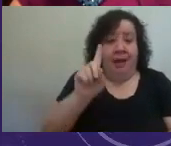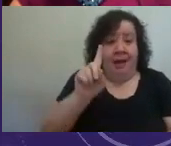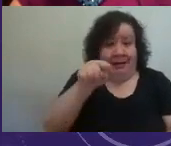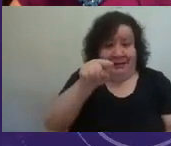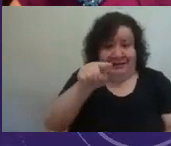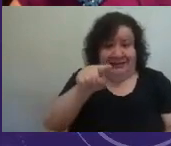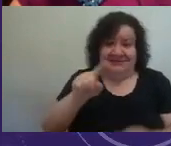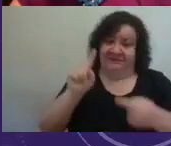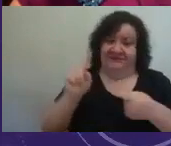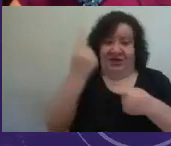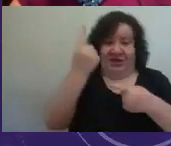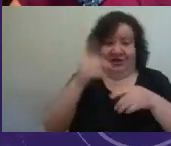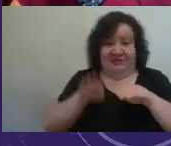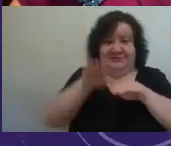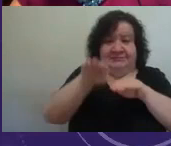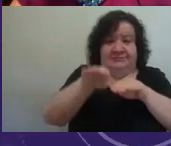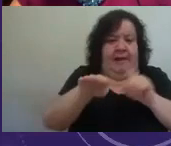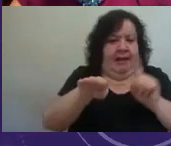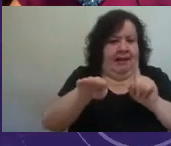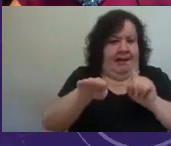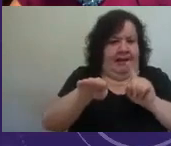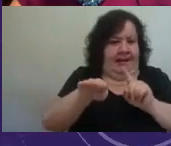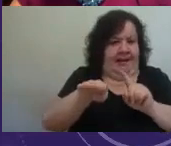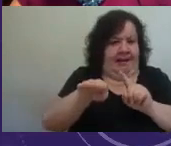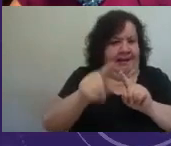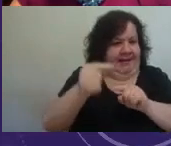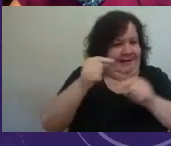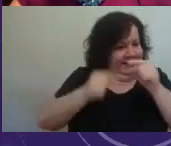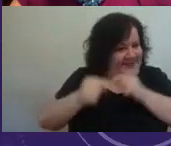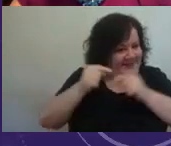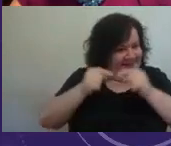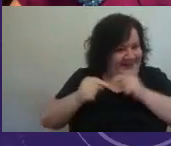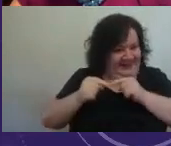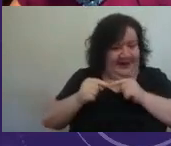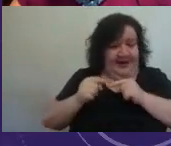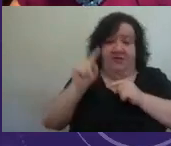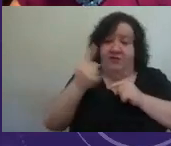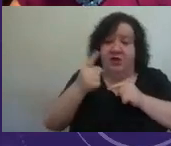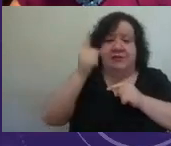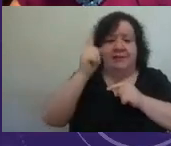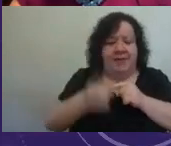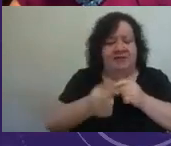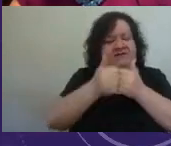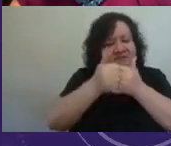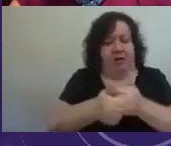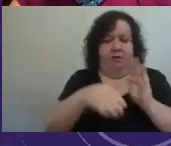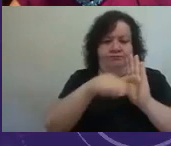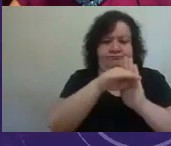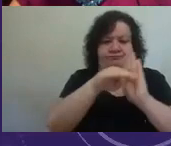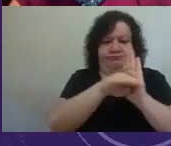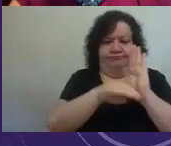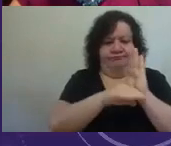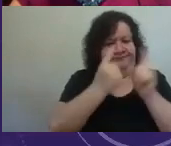to follow the accessibility guidelines, and that means that they have to design the entire website to be